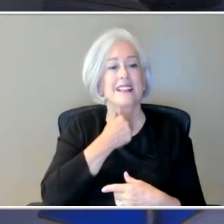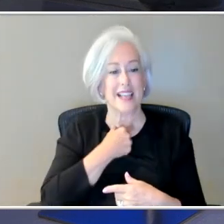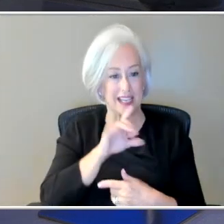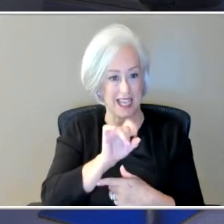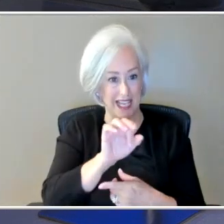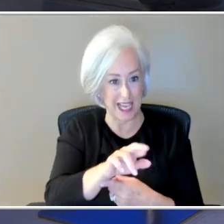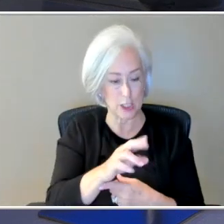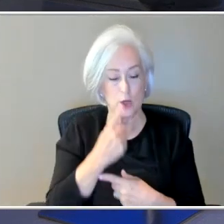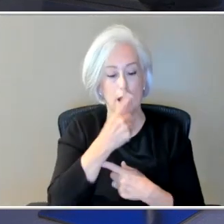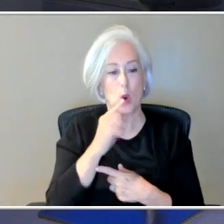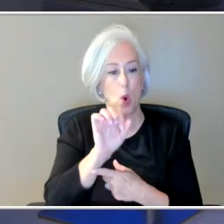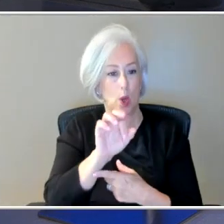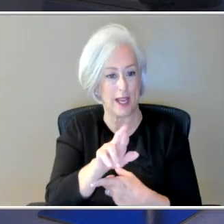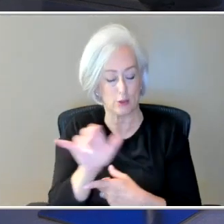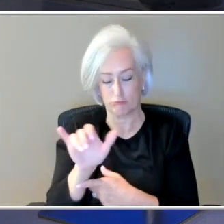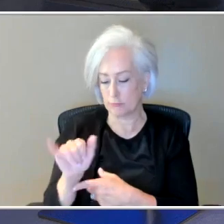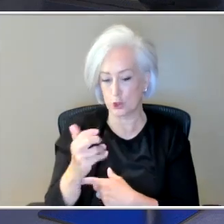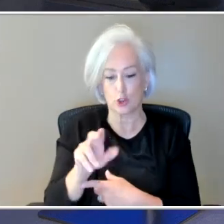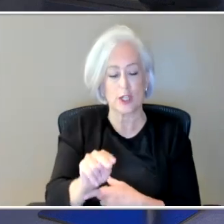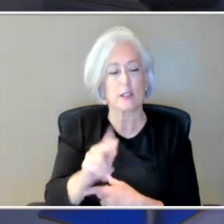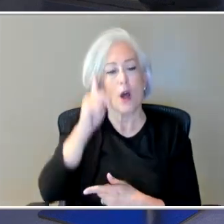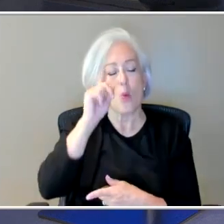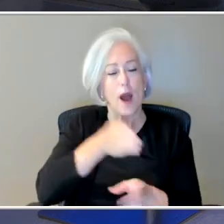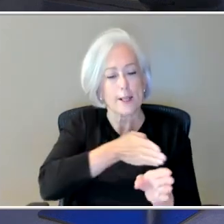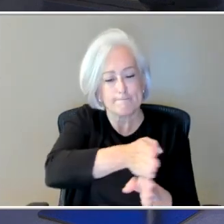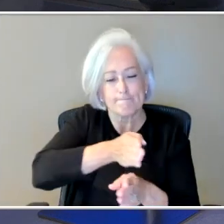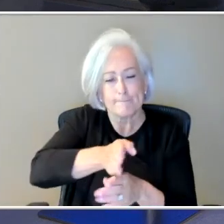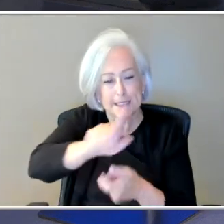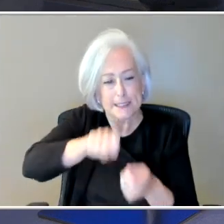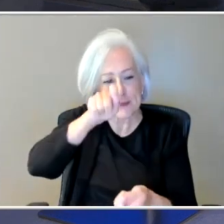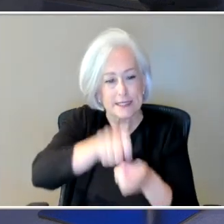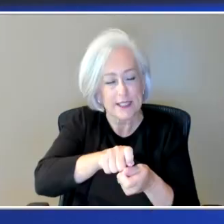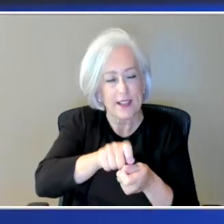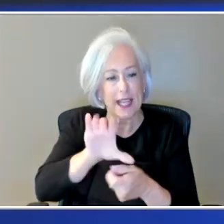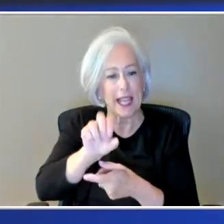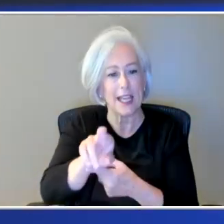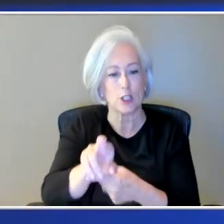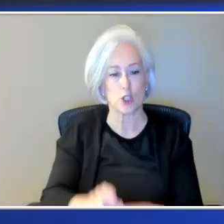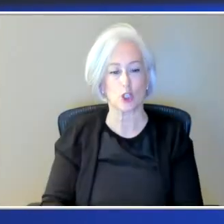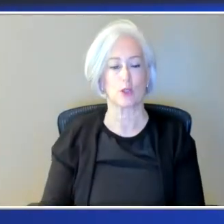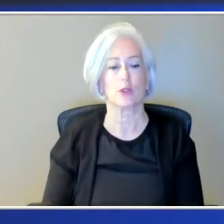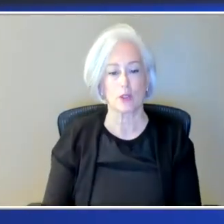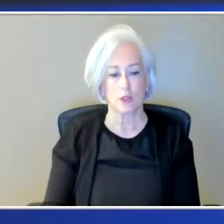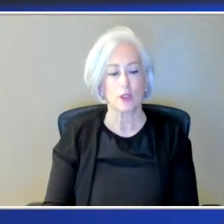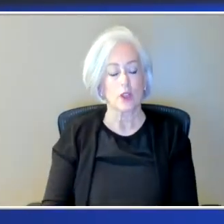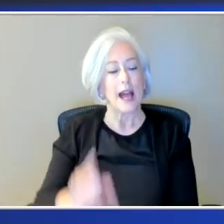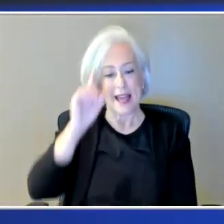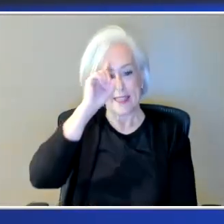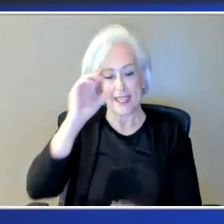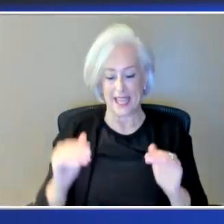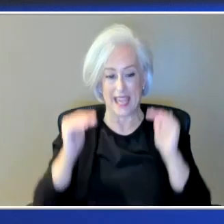nurse navigators specialized in just certain types? Why is it important that it's specialized? Yes, I think because with that just advanced knowledge